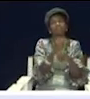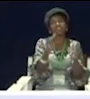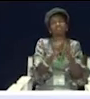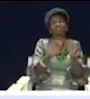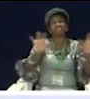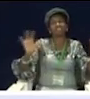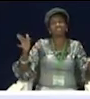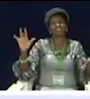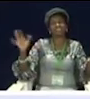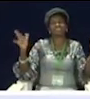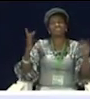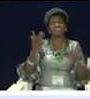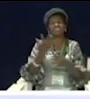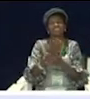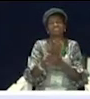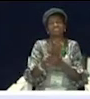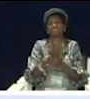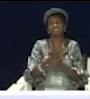hands.